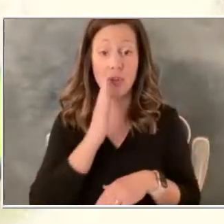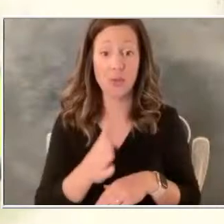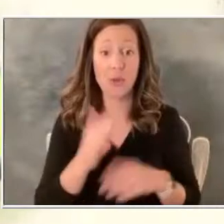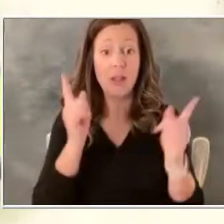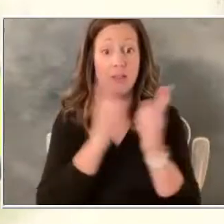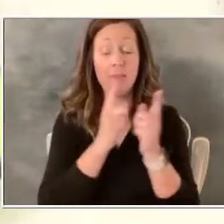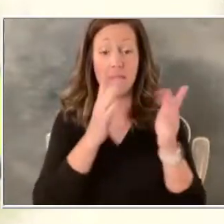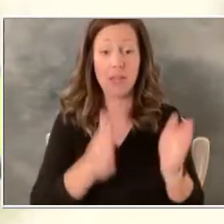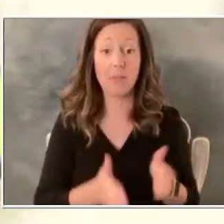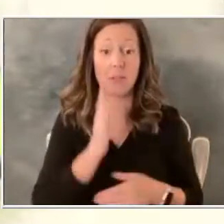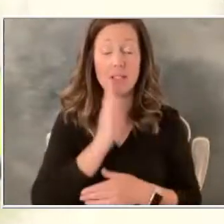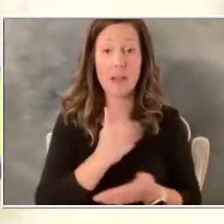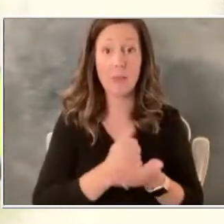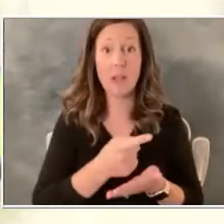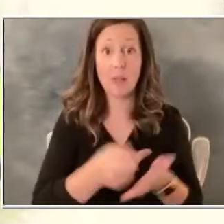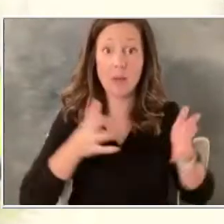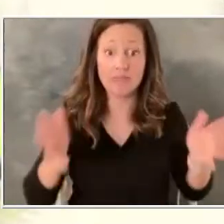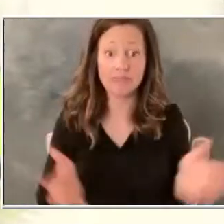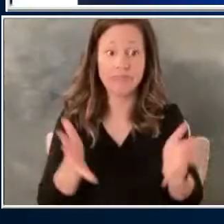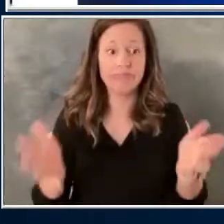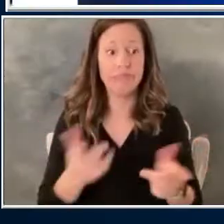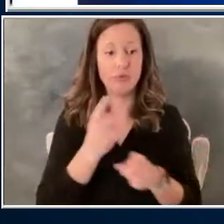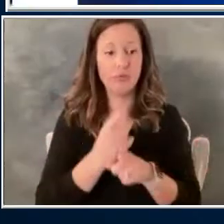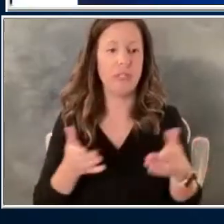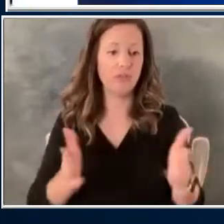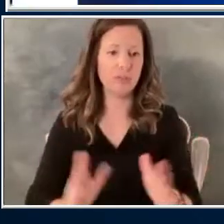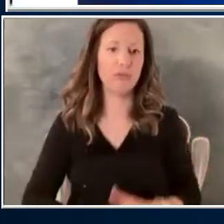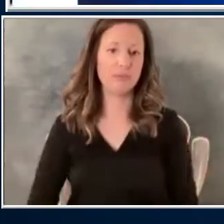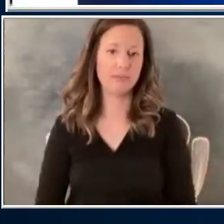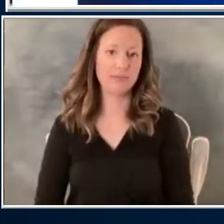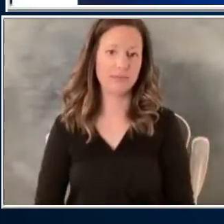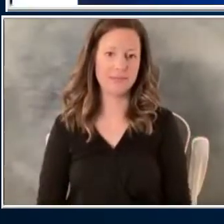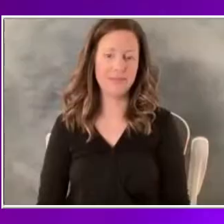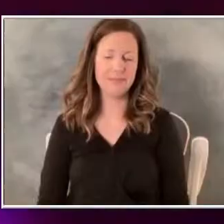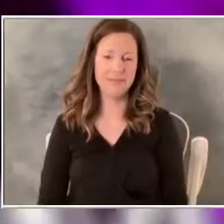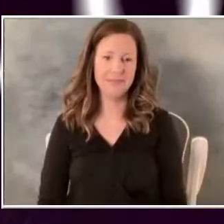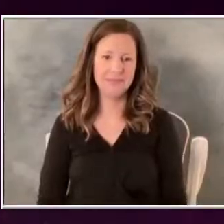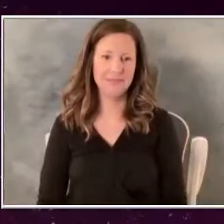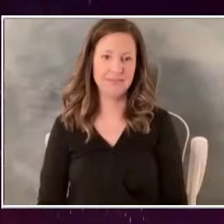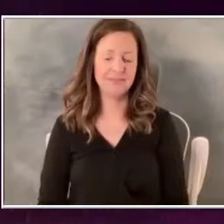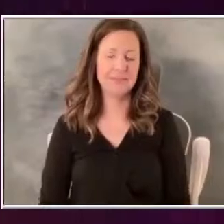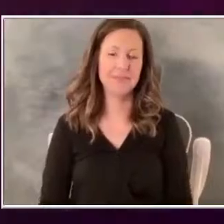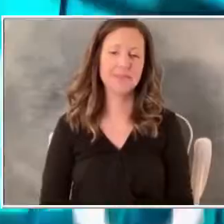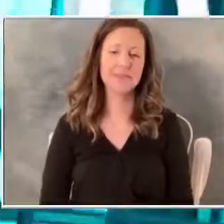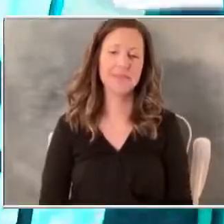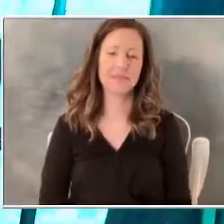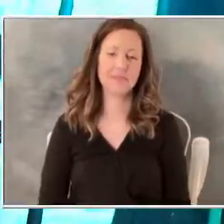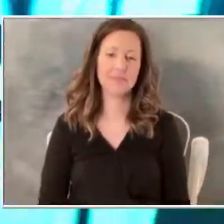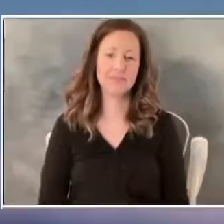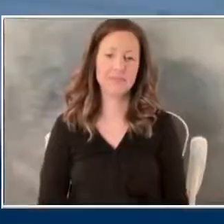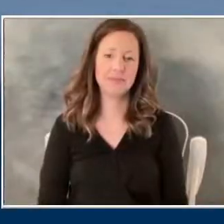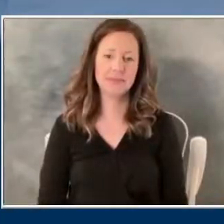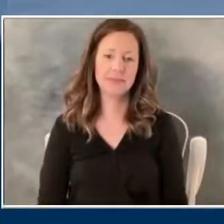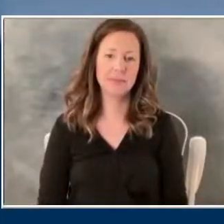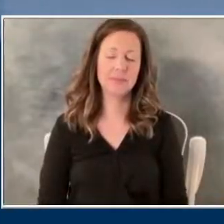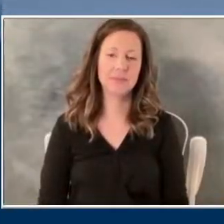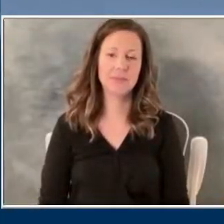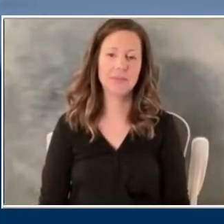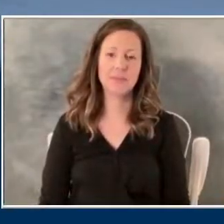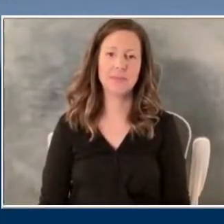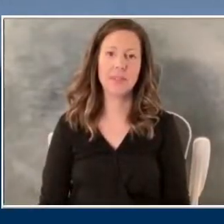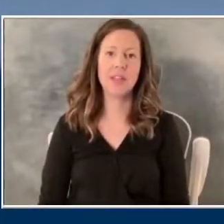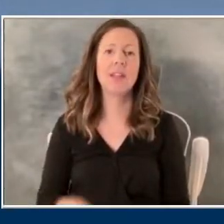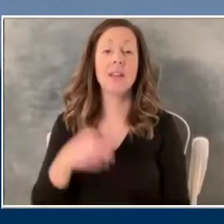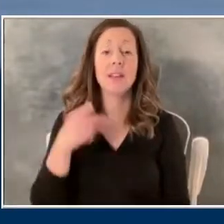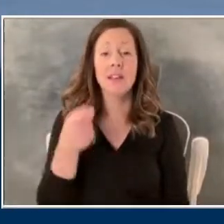that nudge into the right direction. I want to get to some questions from our viewers this morning. Tiffany wants to know, do